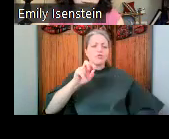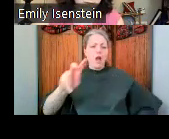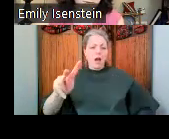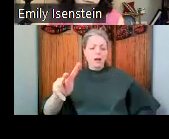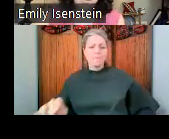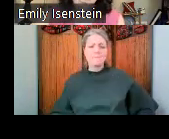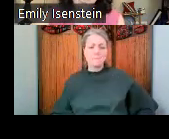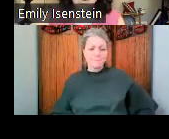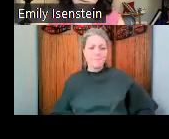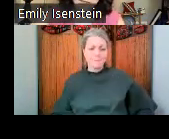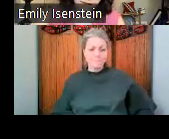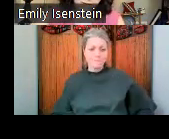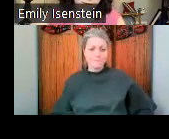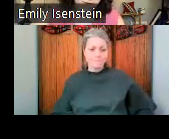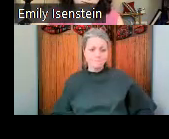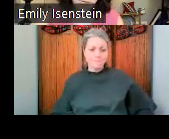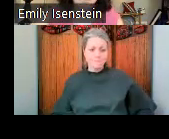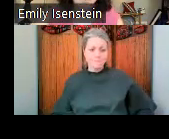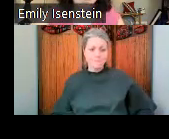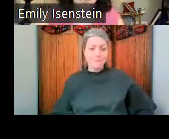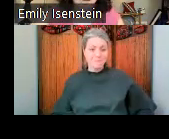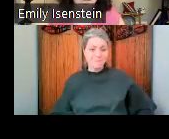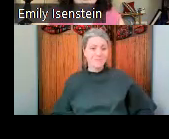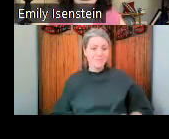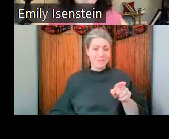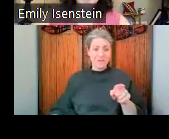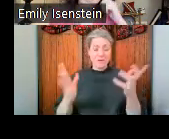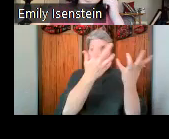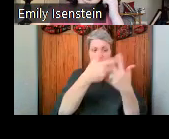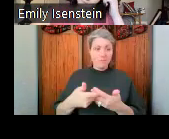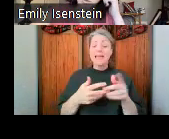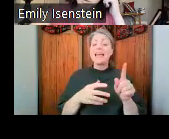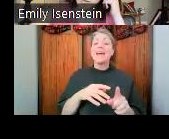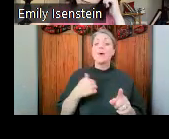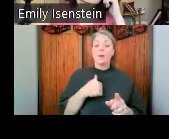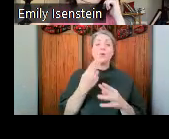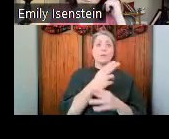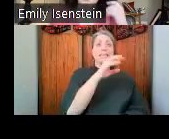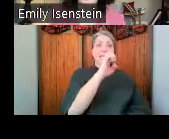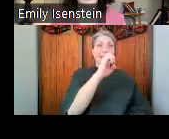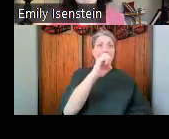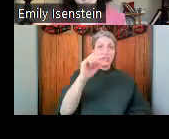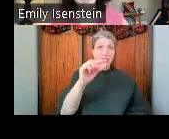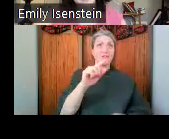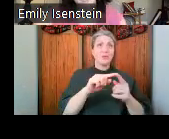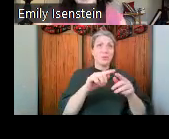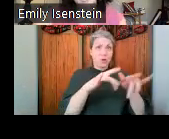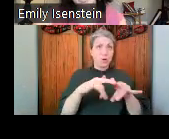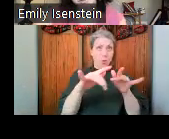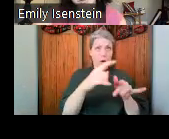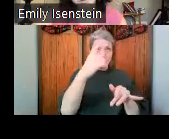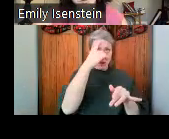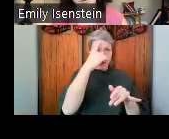all together, we use EEG to record brain activity. We use that haptic feedback again to provide